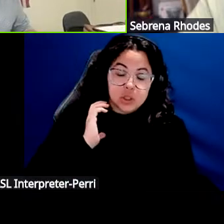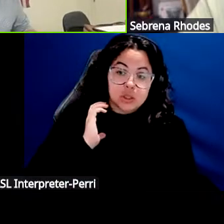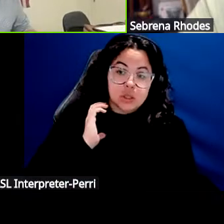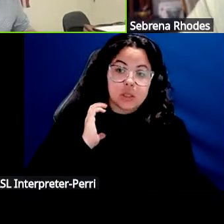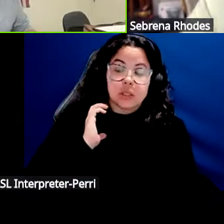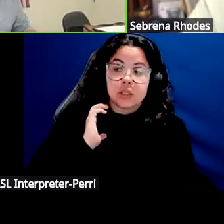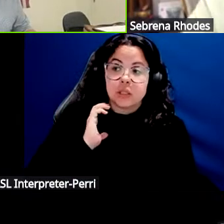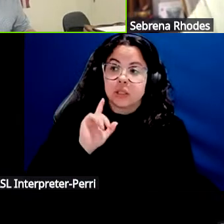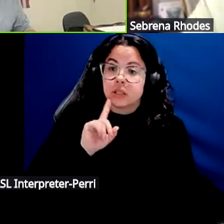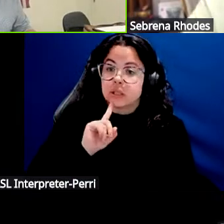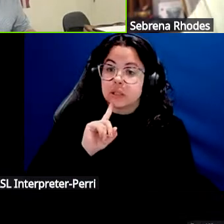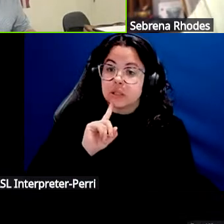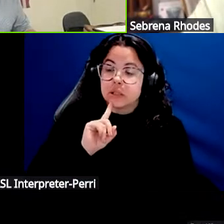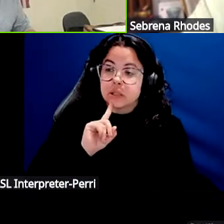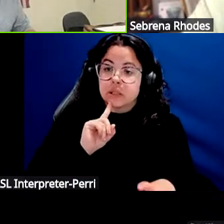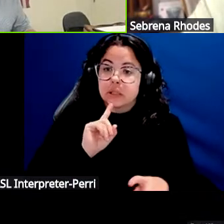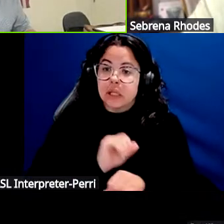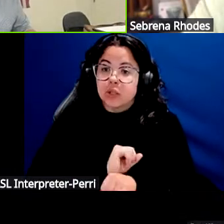actually